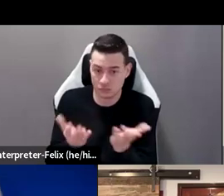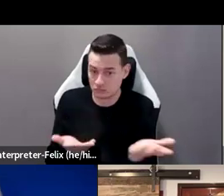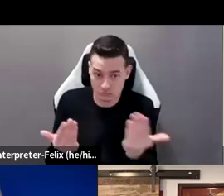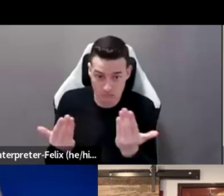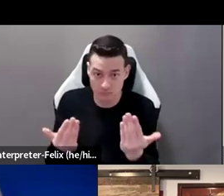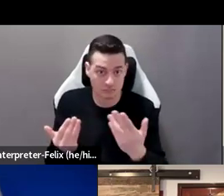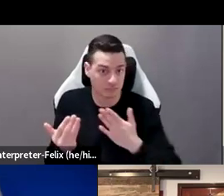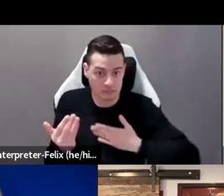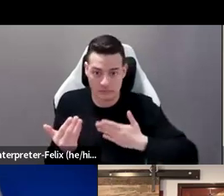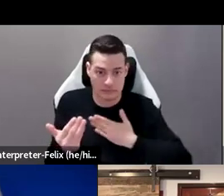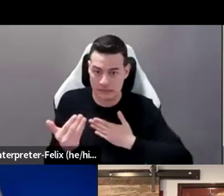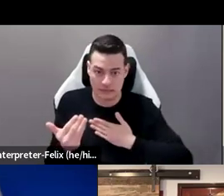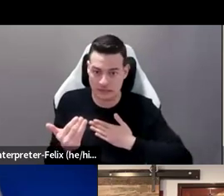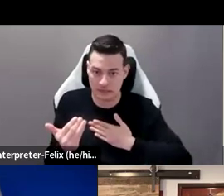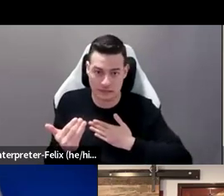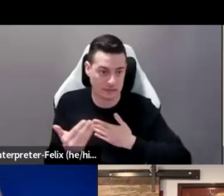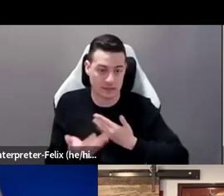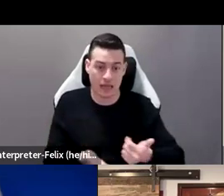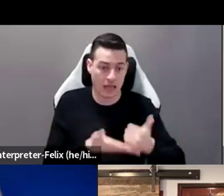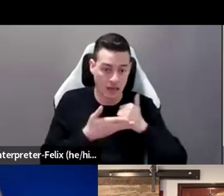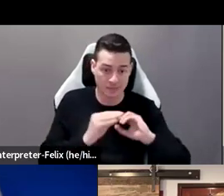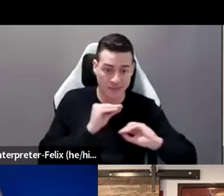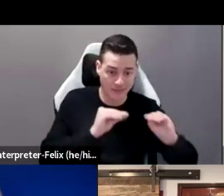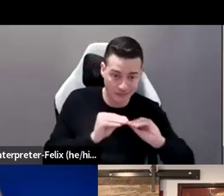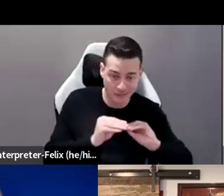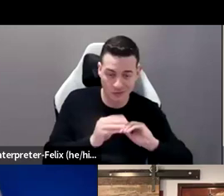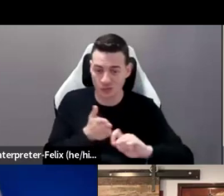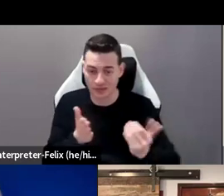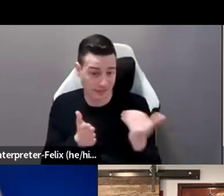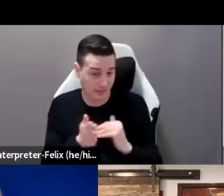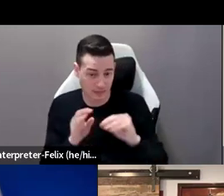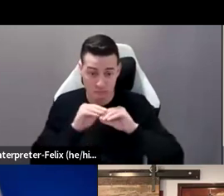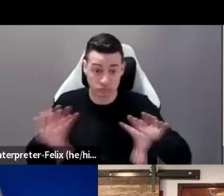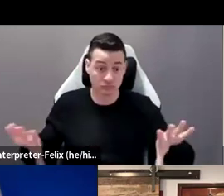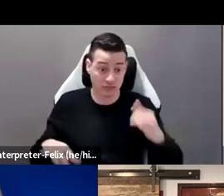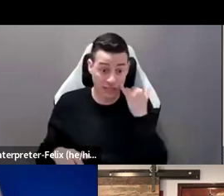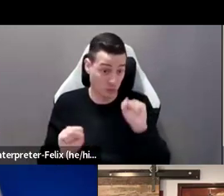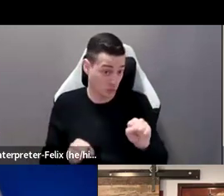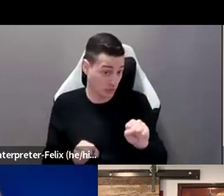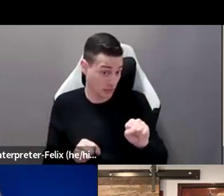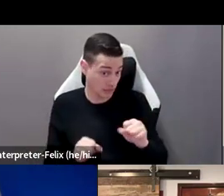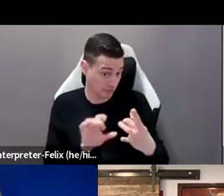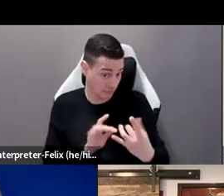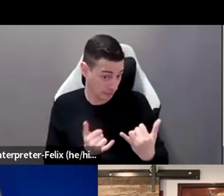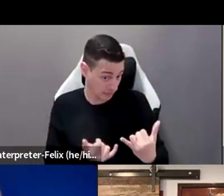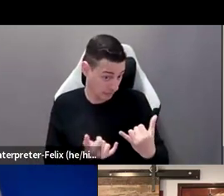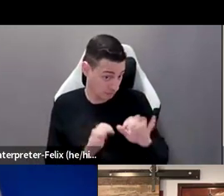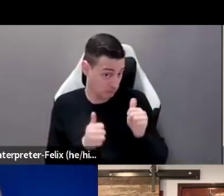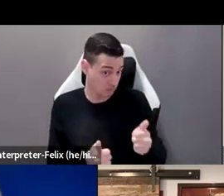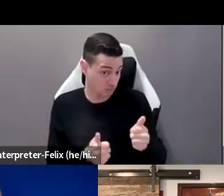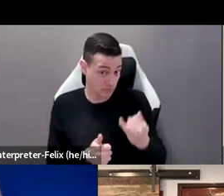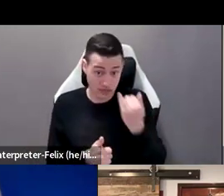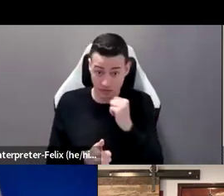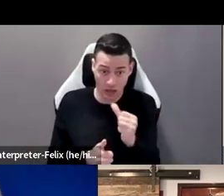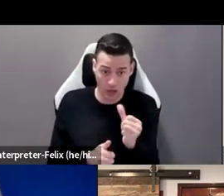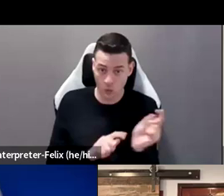help in editing and redrafting this. If you can do it on the fly today, that's great. But also you could take it